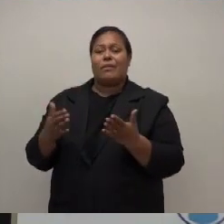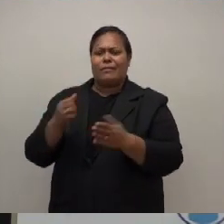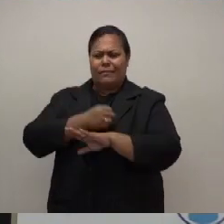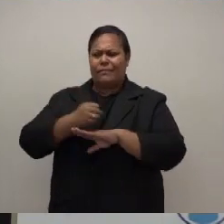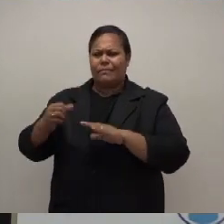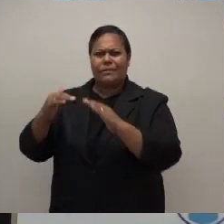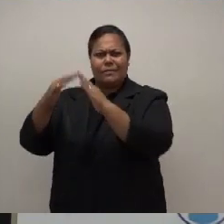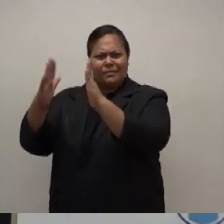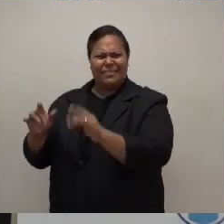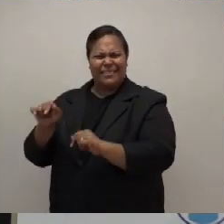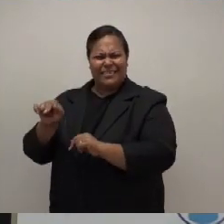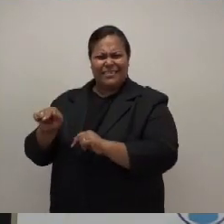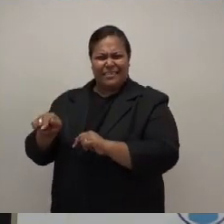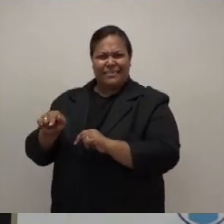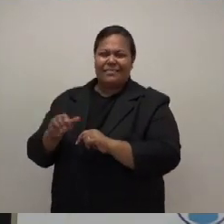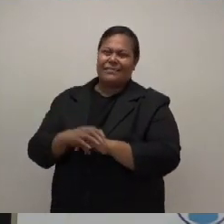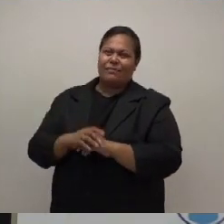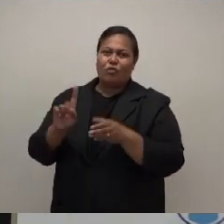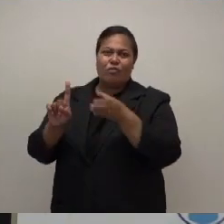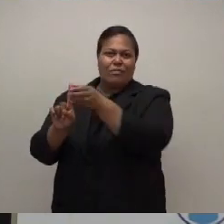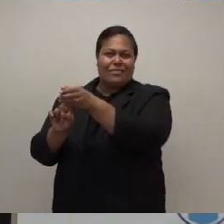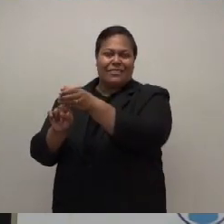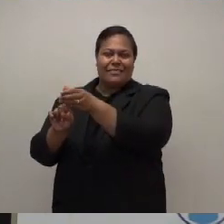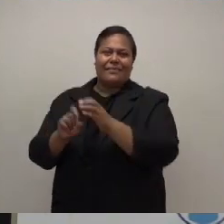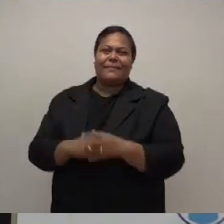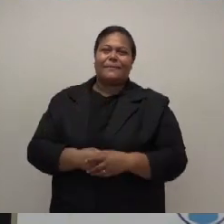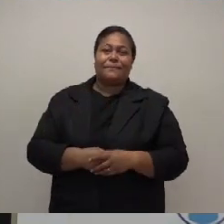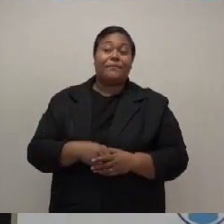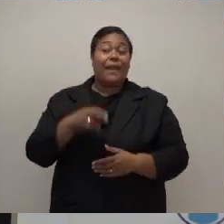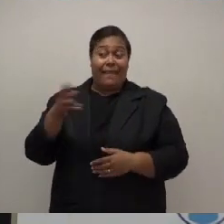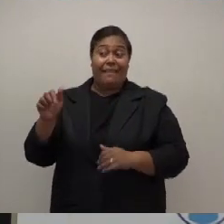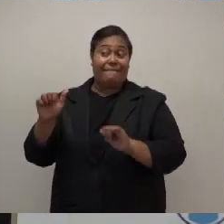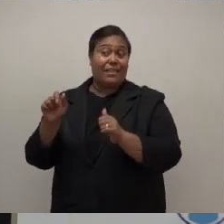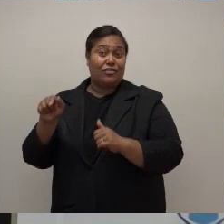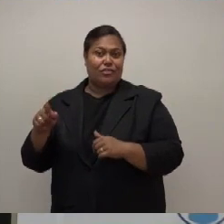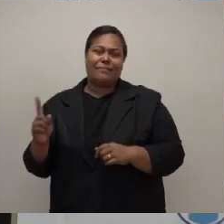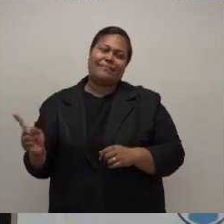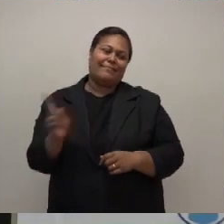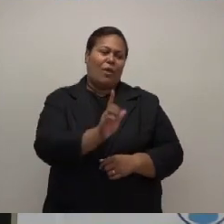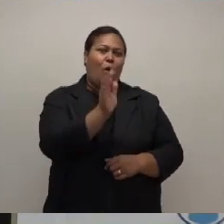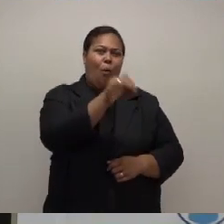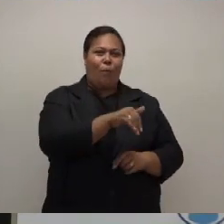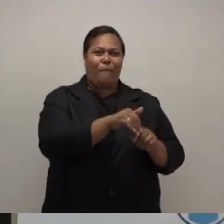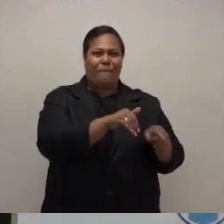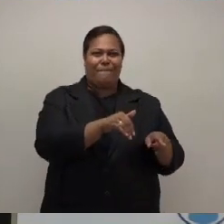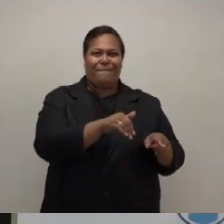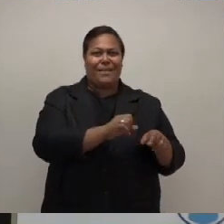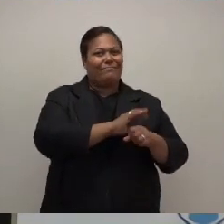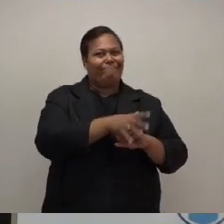designated quarantine center. You can then go straight home if you are symptom-free.